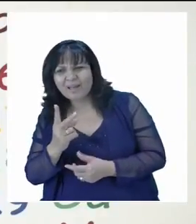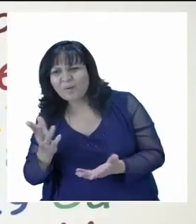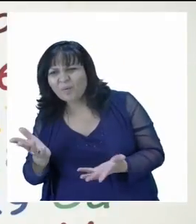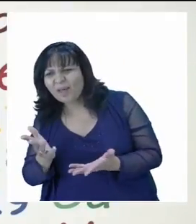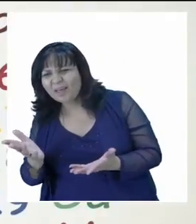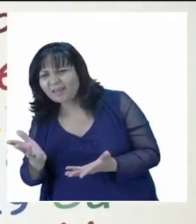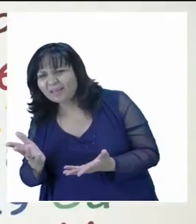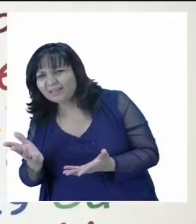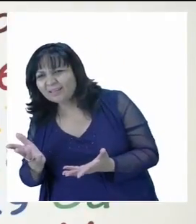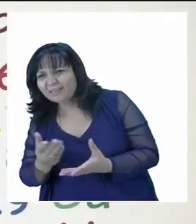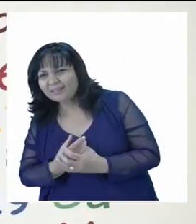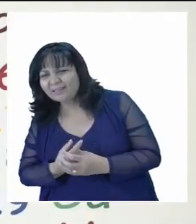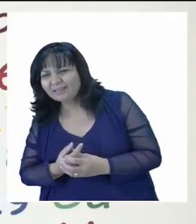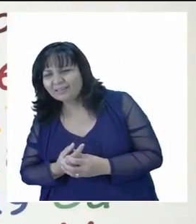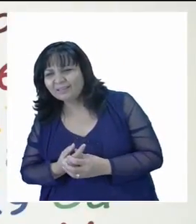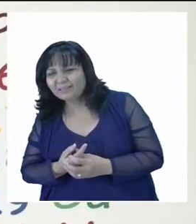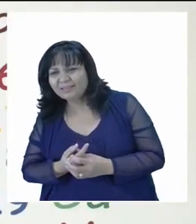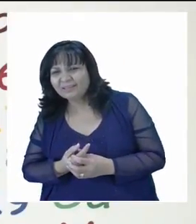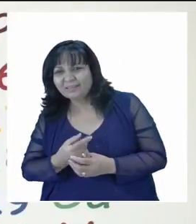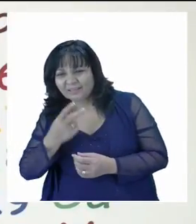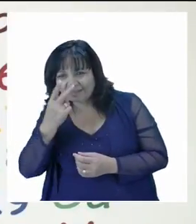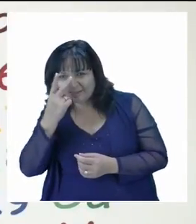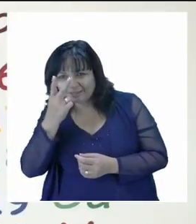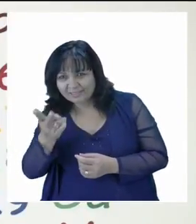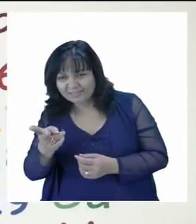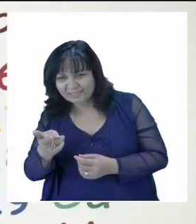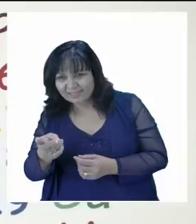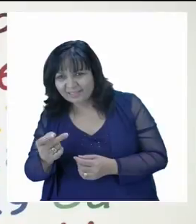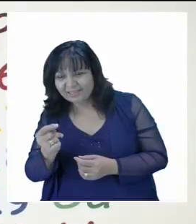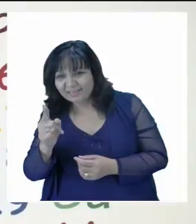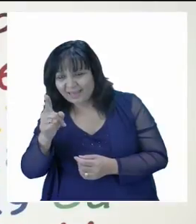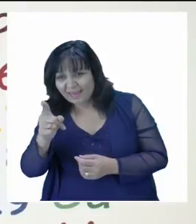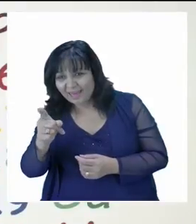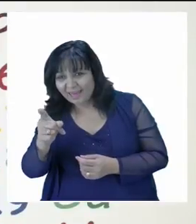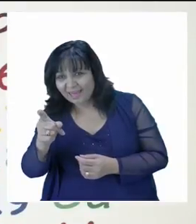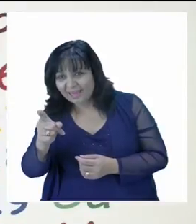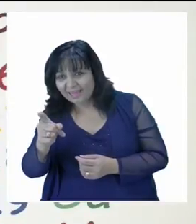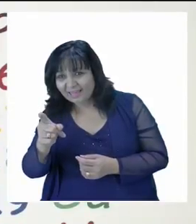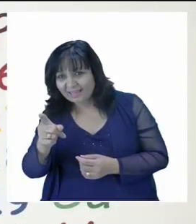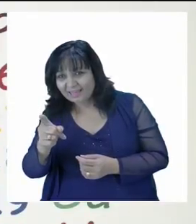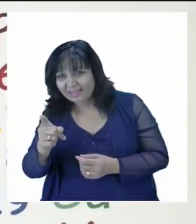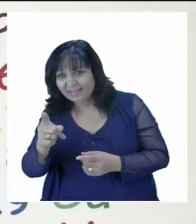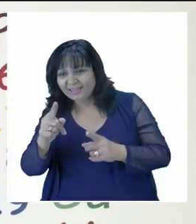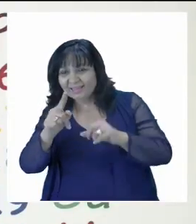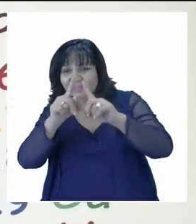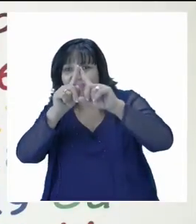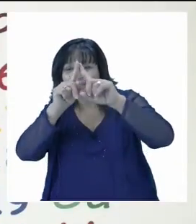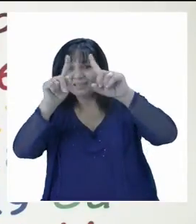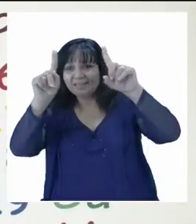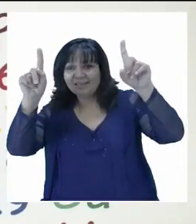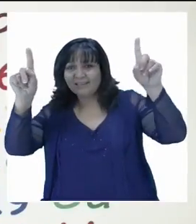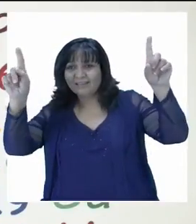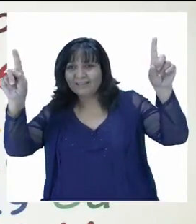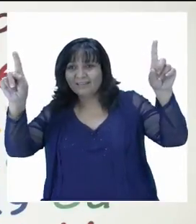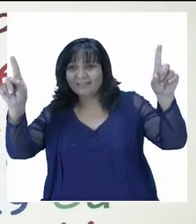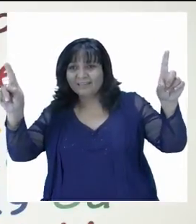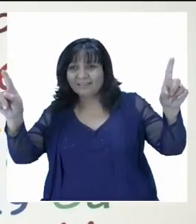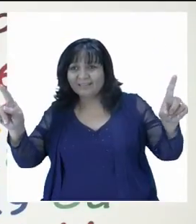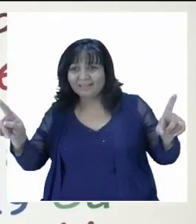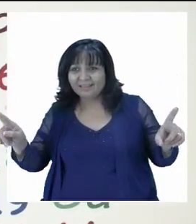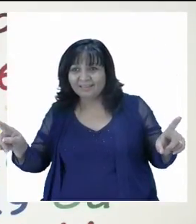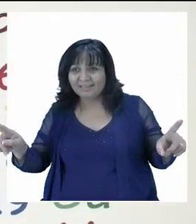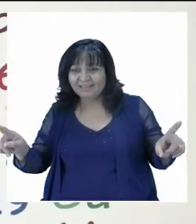at if you are watching us online. The shape of the screen is a